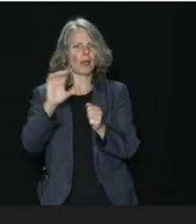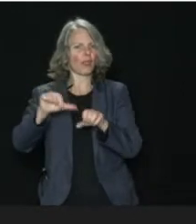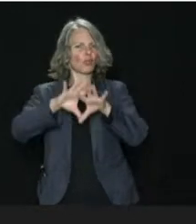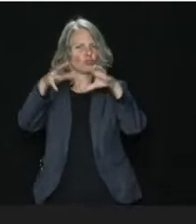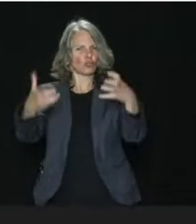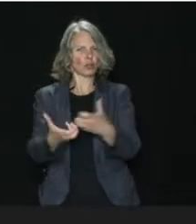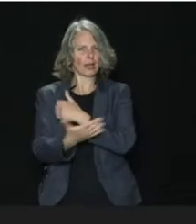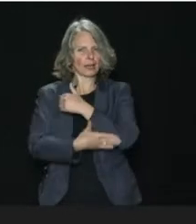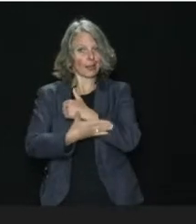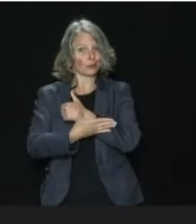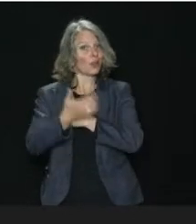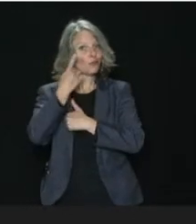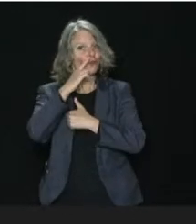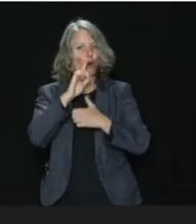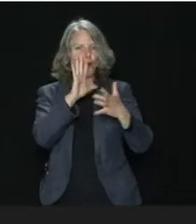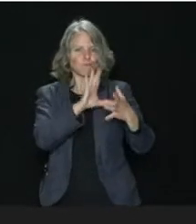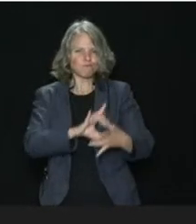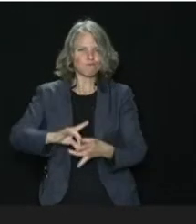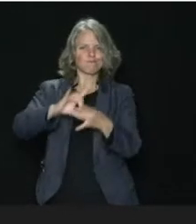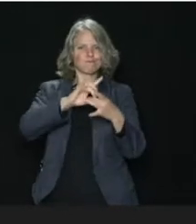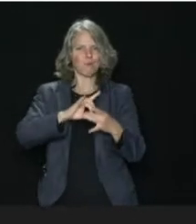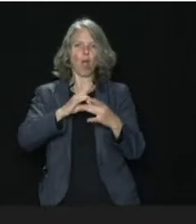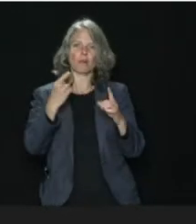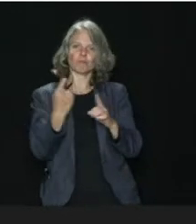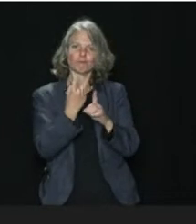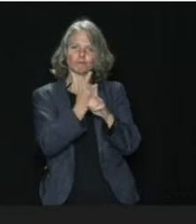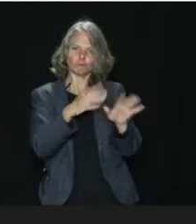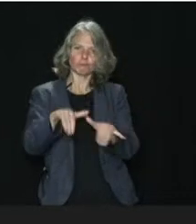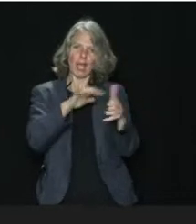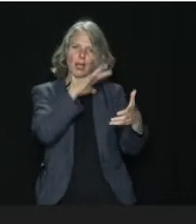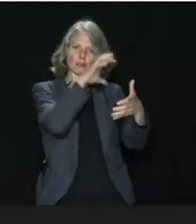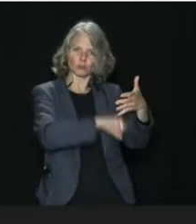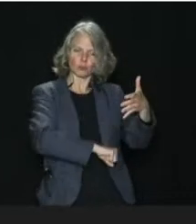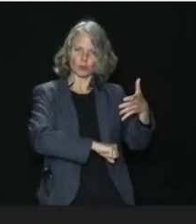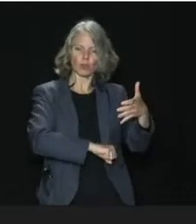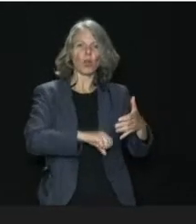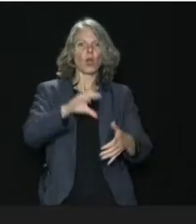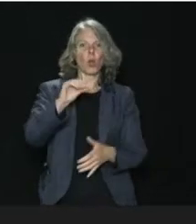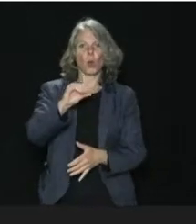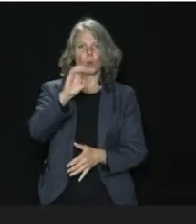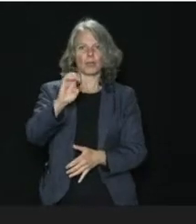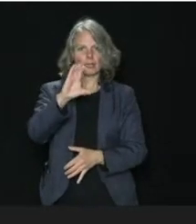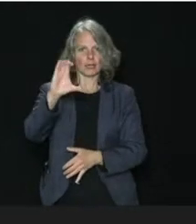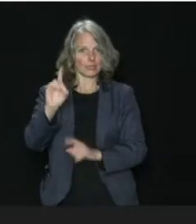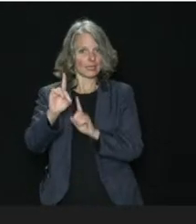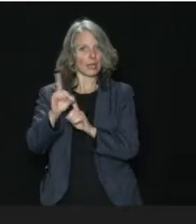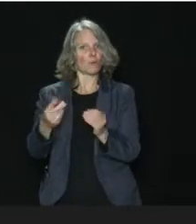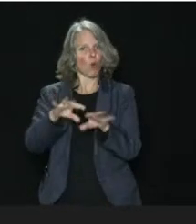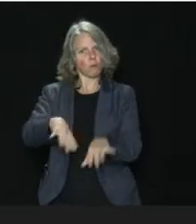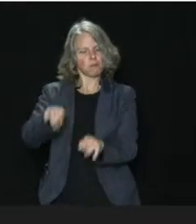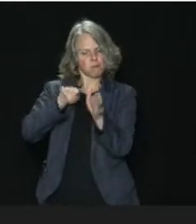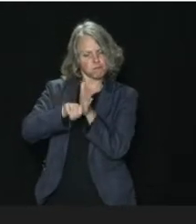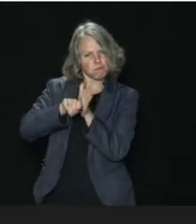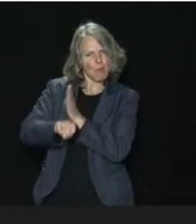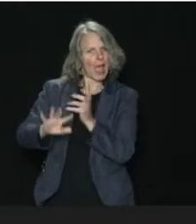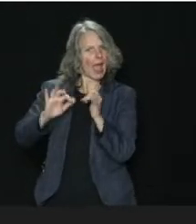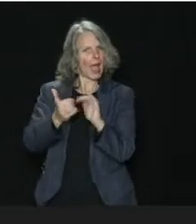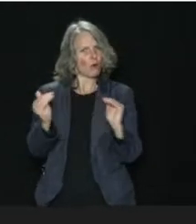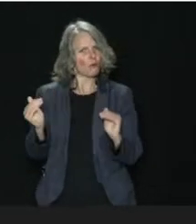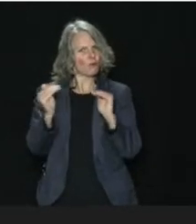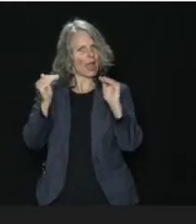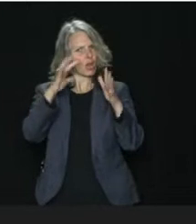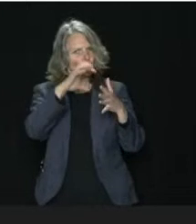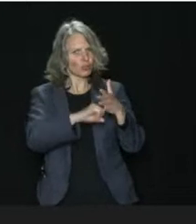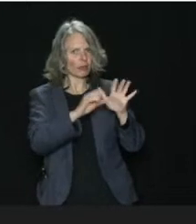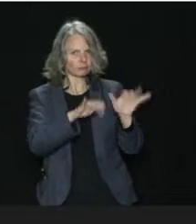a coordinated and harmonized approach. The OECD is currently looking into the details of how to do this, and we